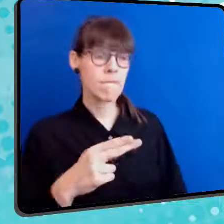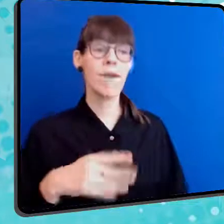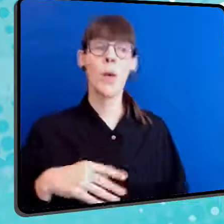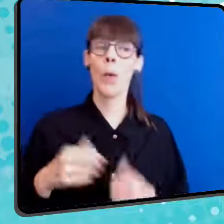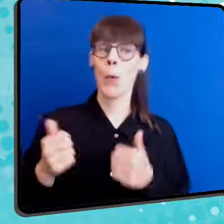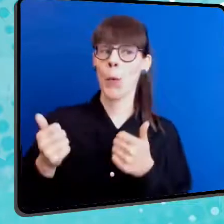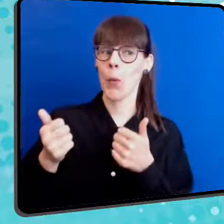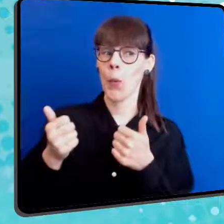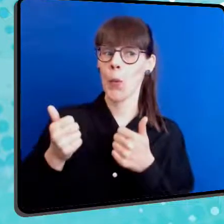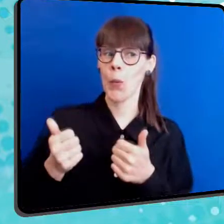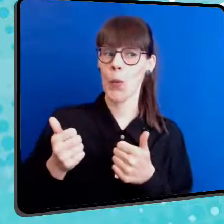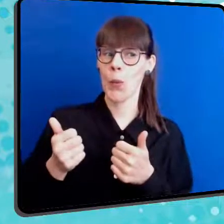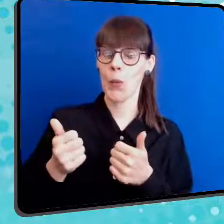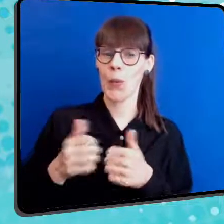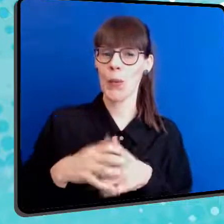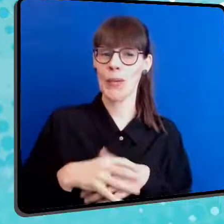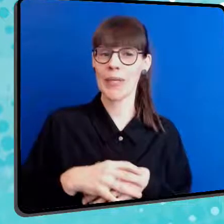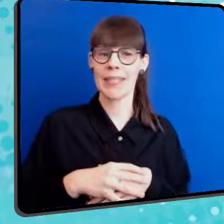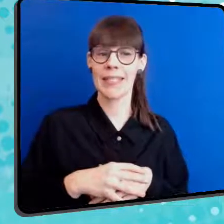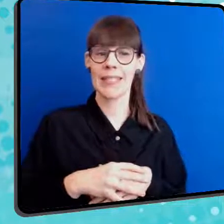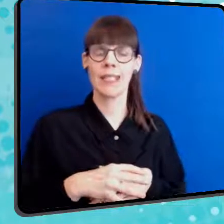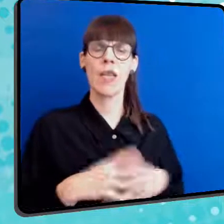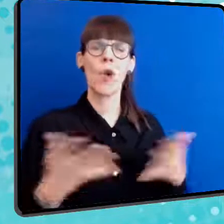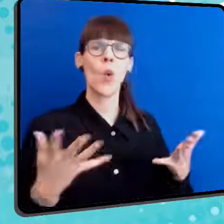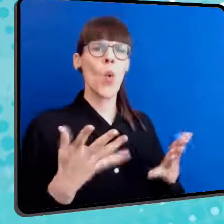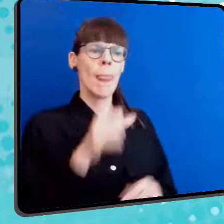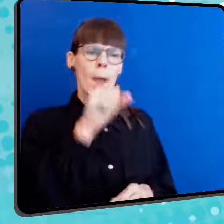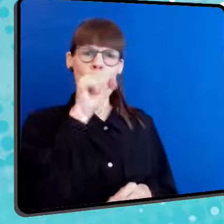Favorite event in the AI calendar?